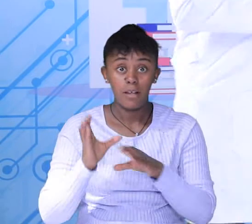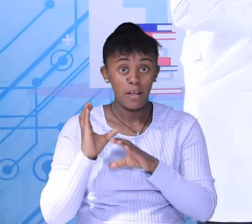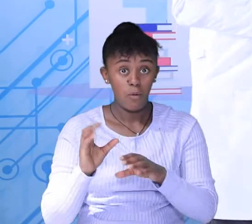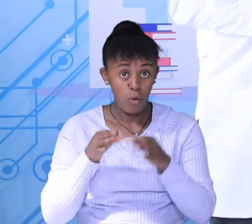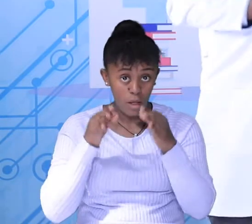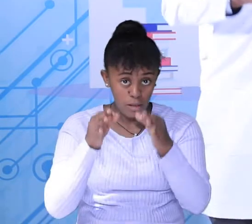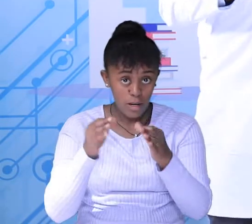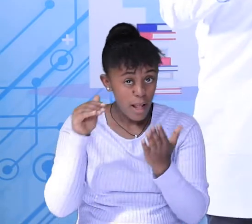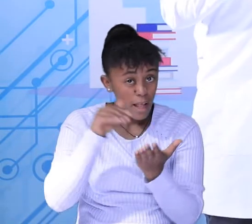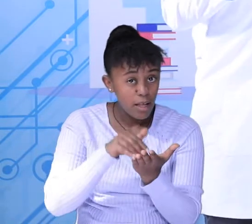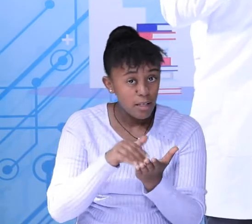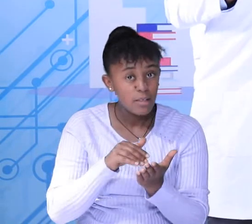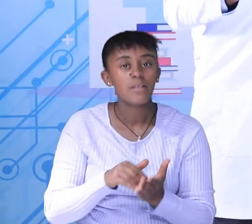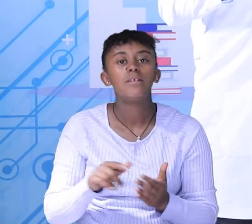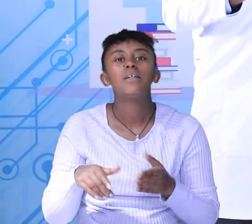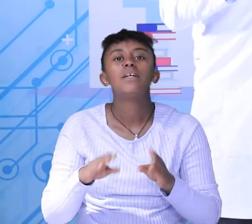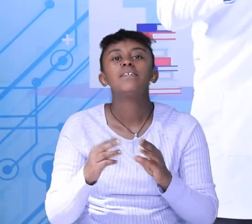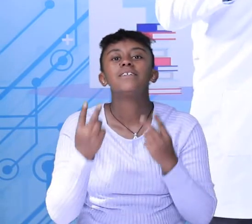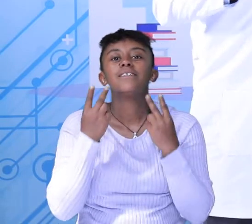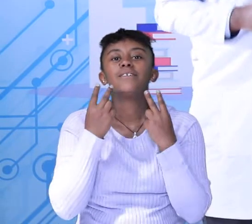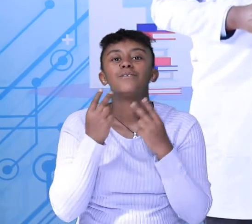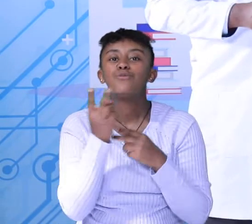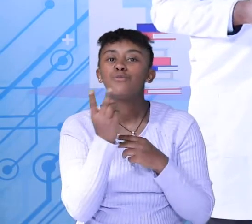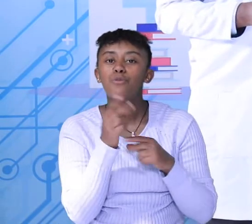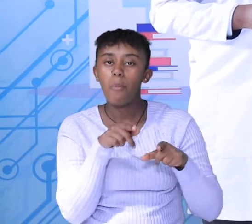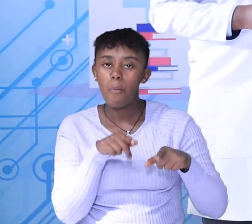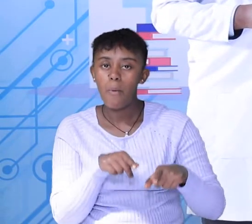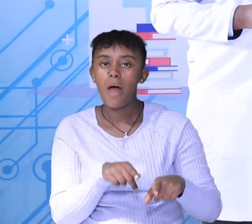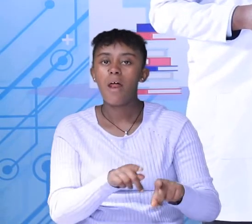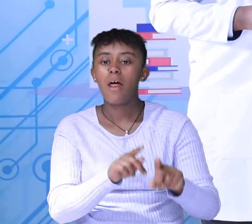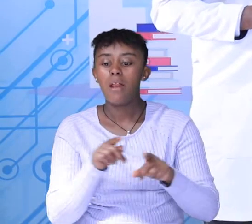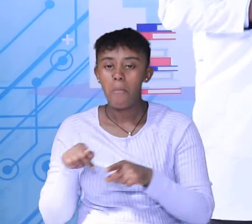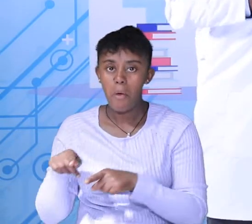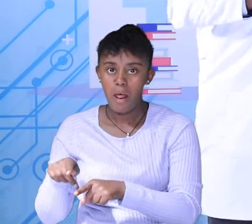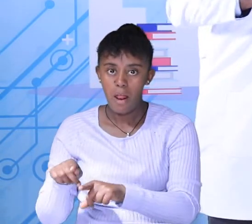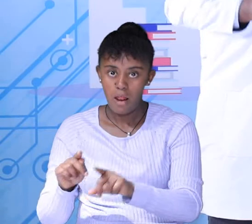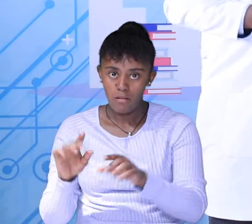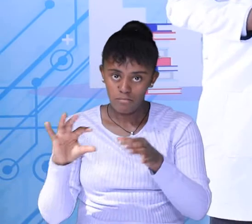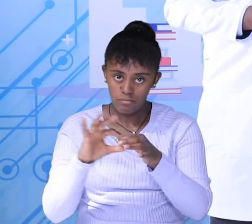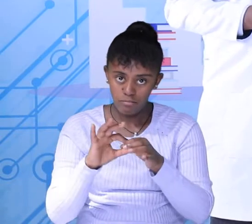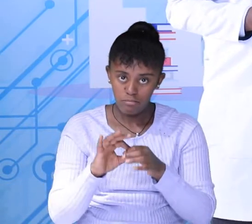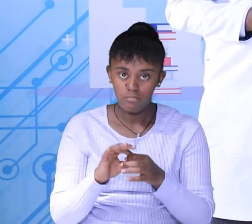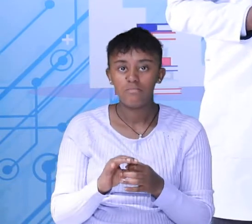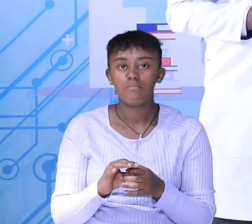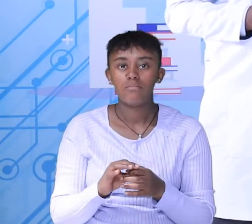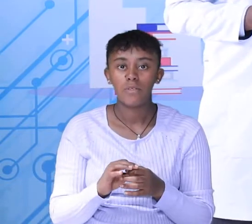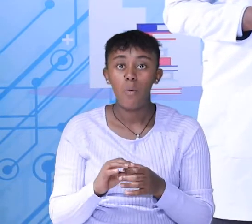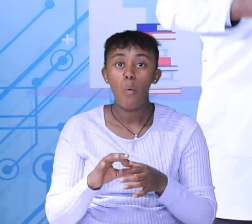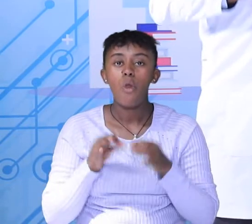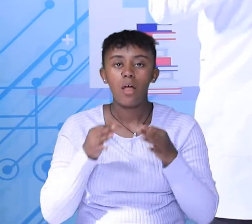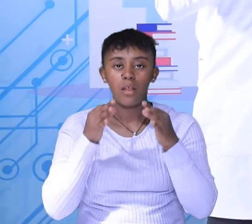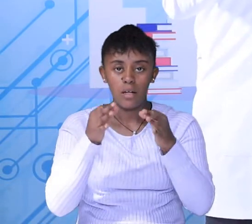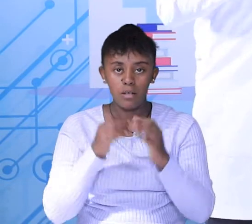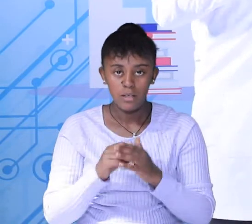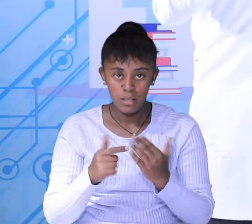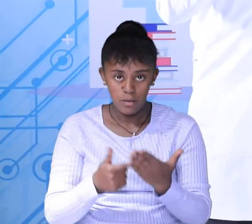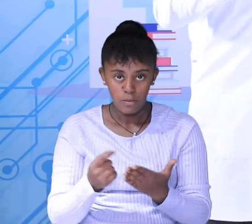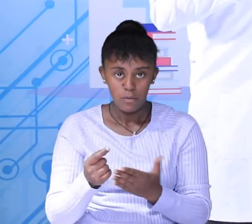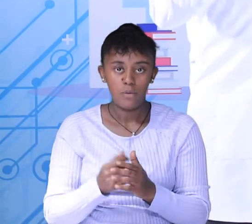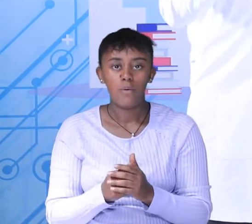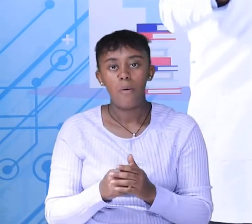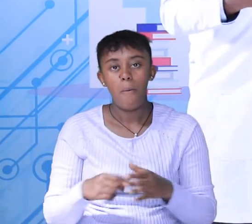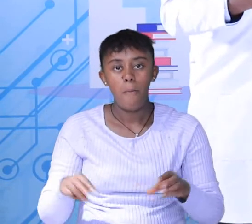field. What if a current carrying conductor is immersed into a uniform magnetic field? What if rectangular loop or